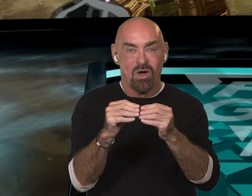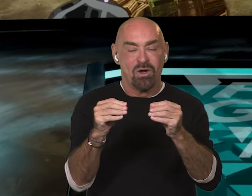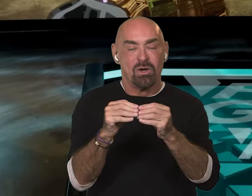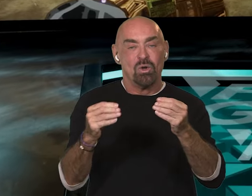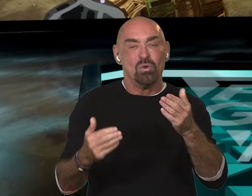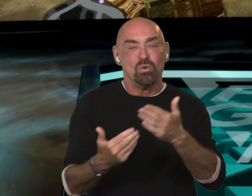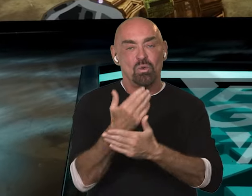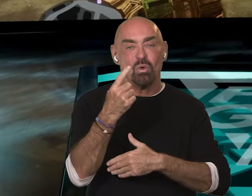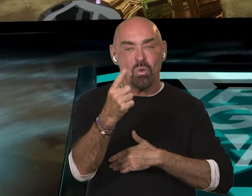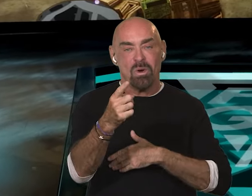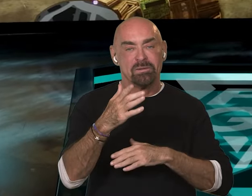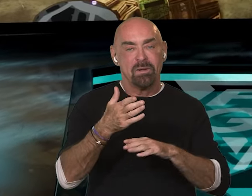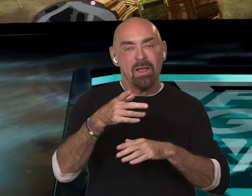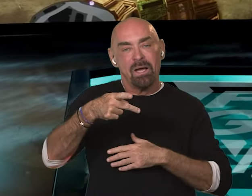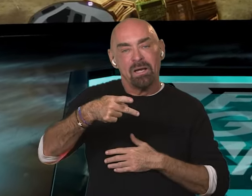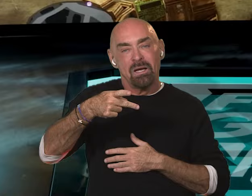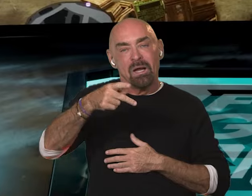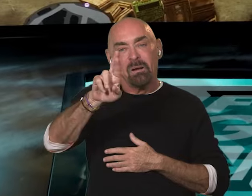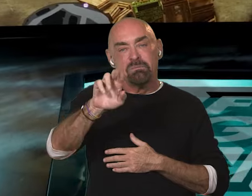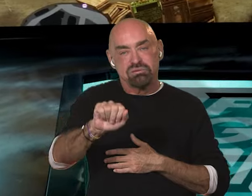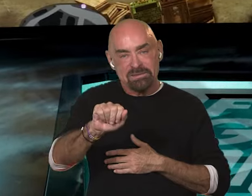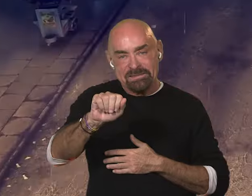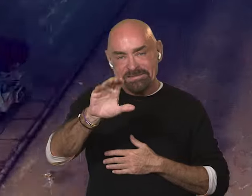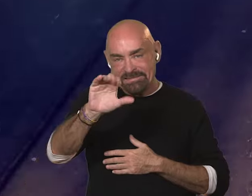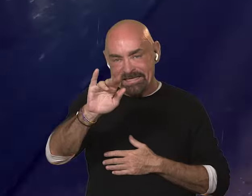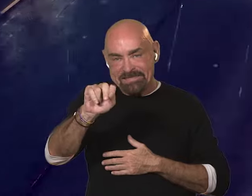new trailer for The Precinct.